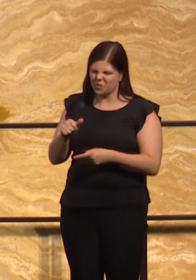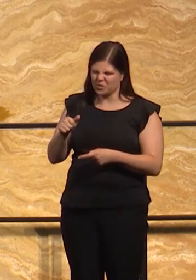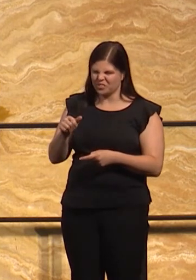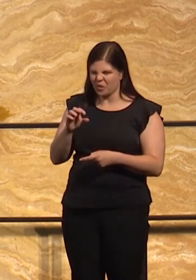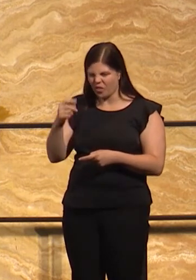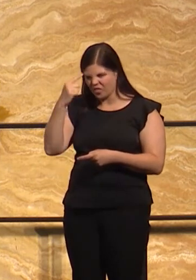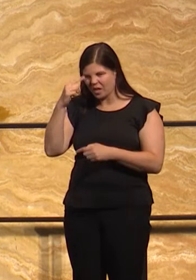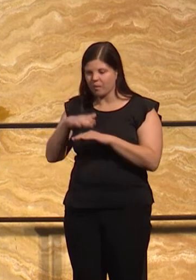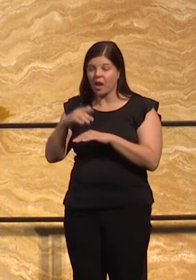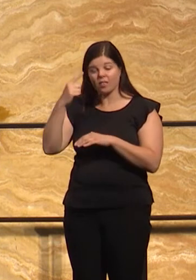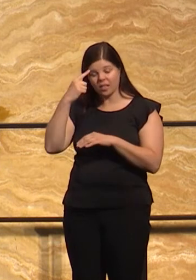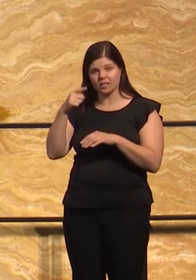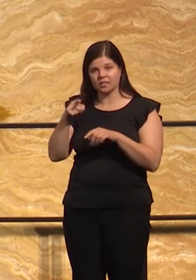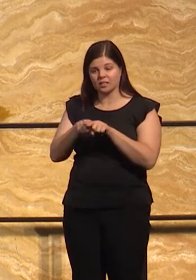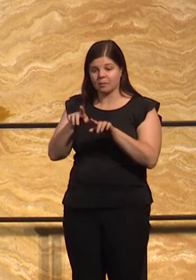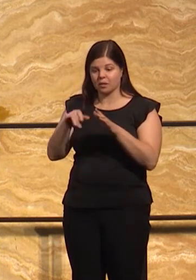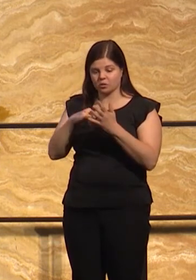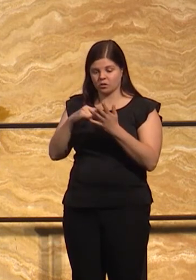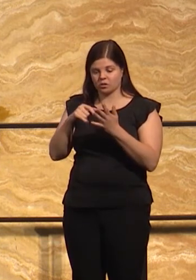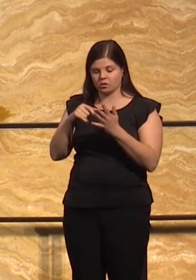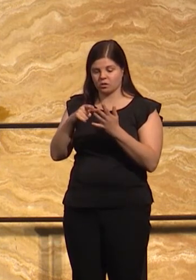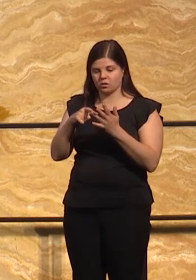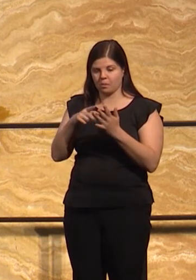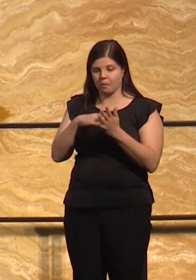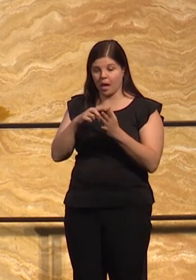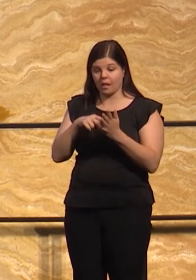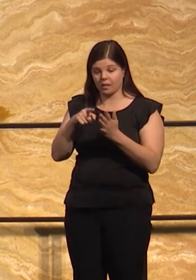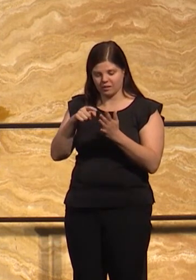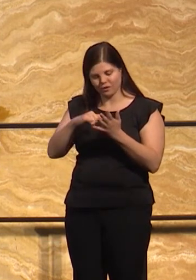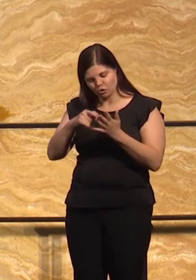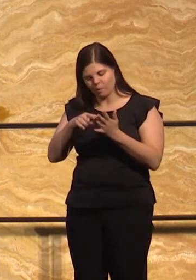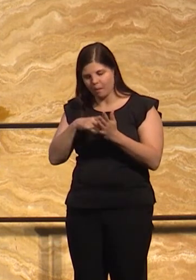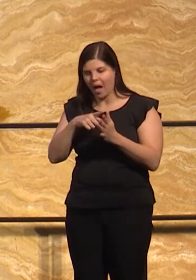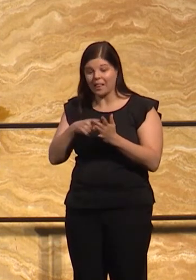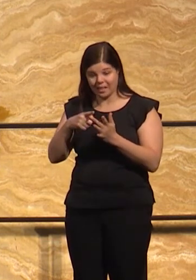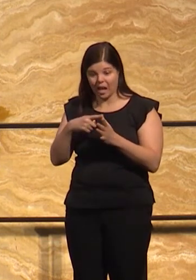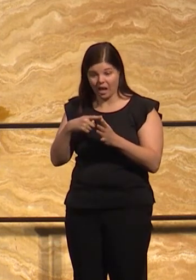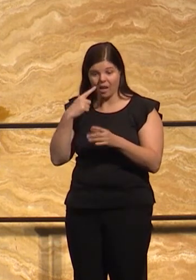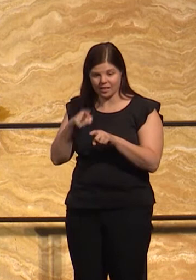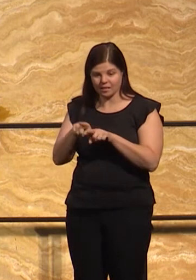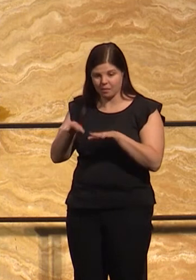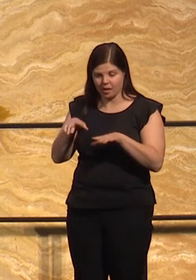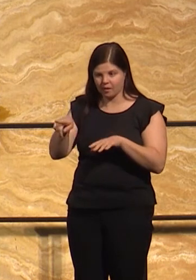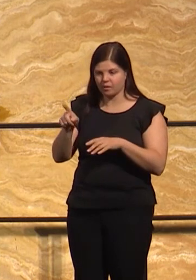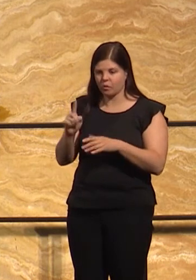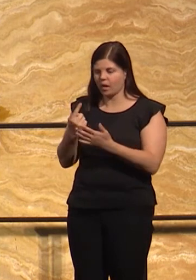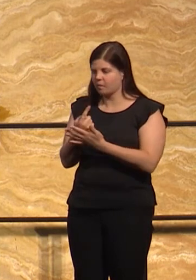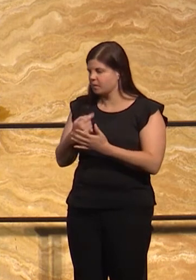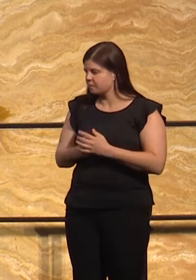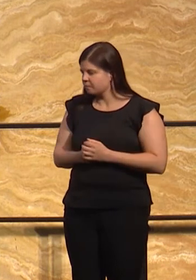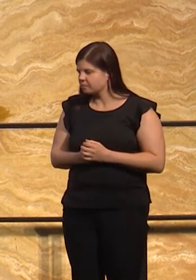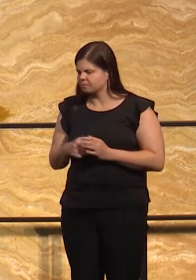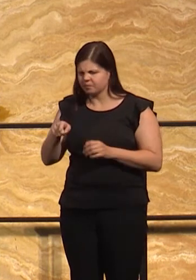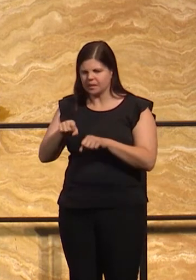in Somalia. Remember Islamic courts union? Where in the end, because we insisted we